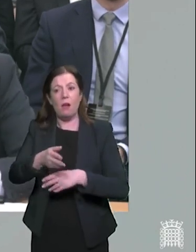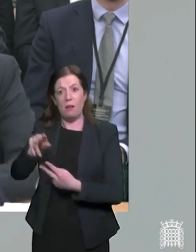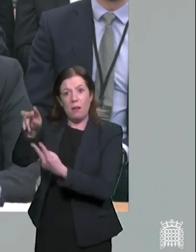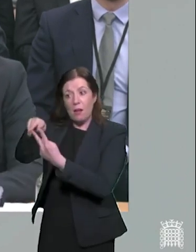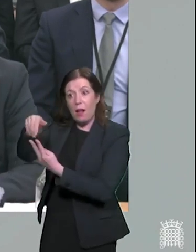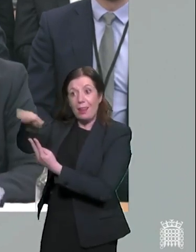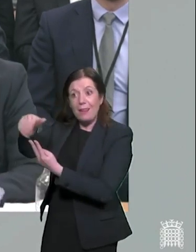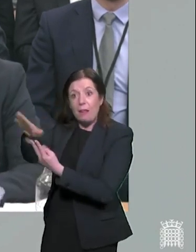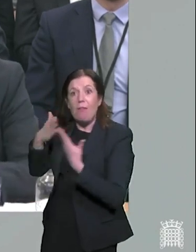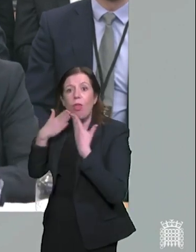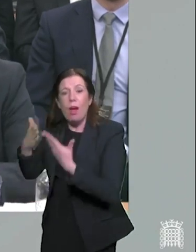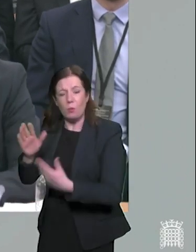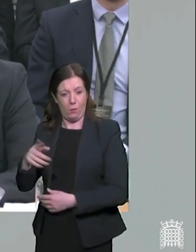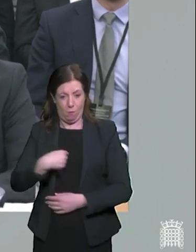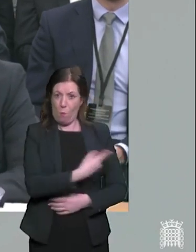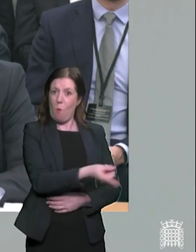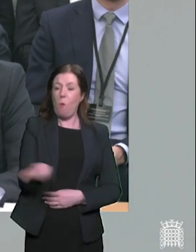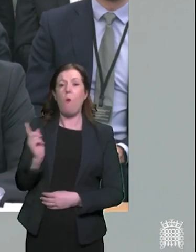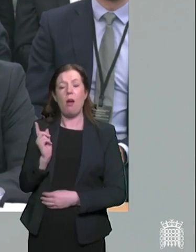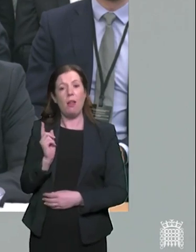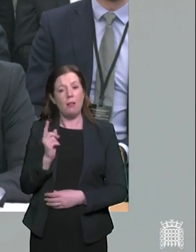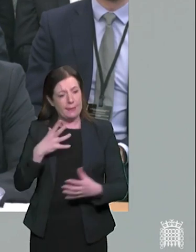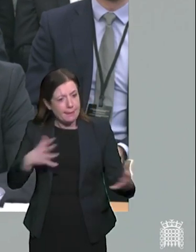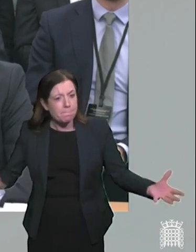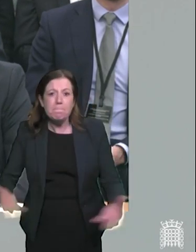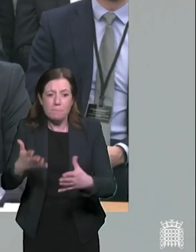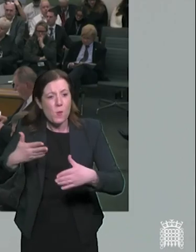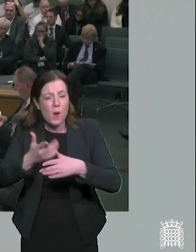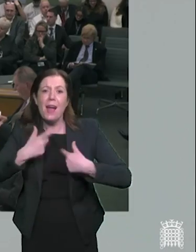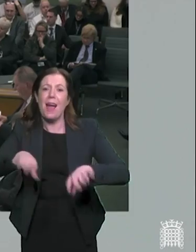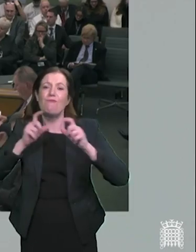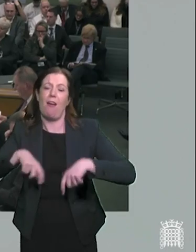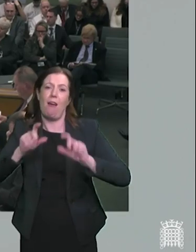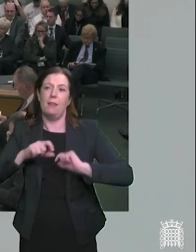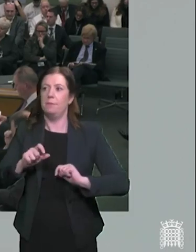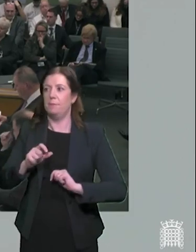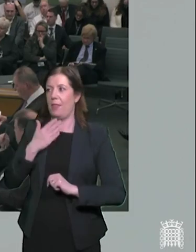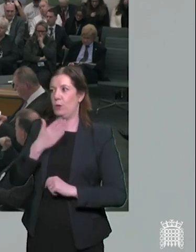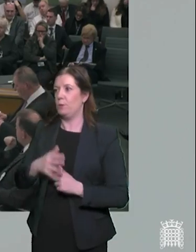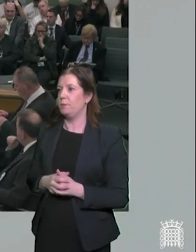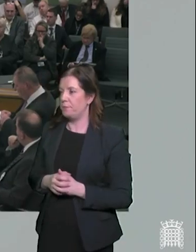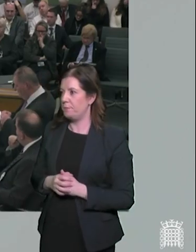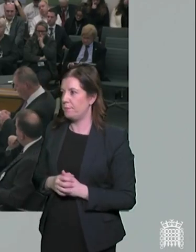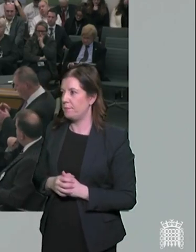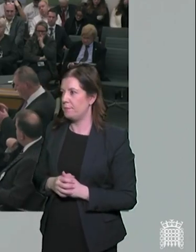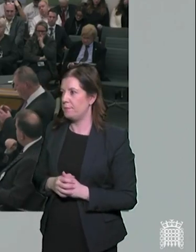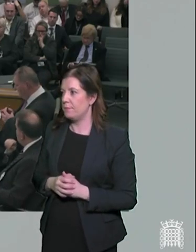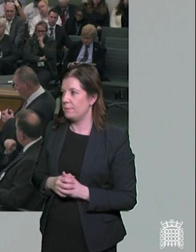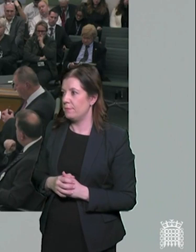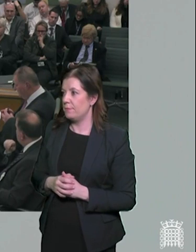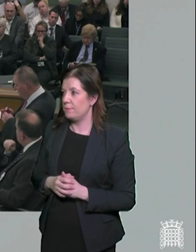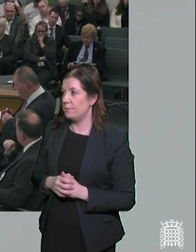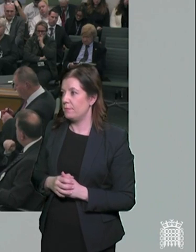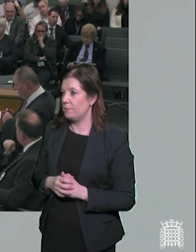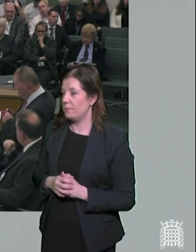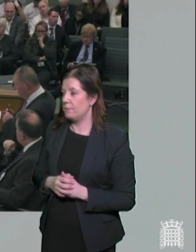leaving who needed to be appreciated, it was the staff who were there who needed to be motivated. Thank you. The picture shows this gathering,